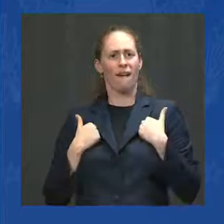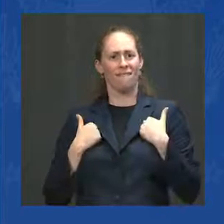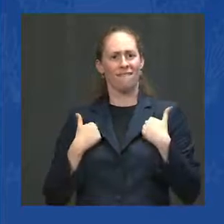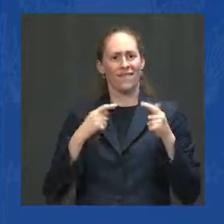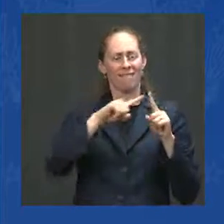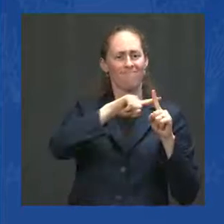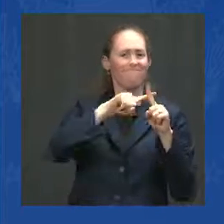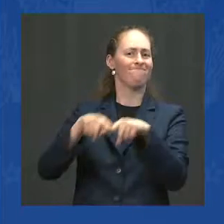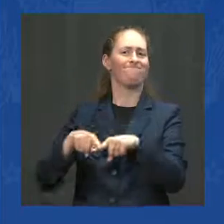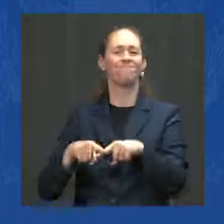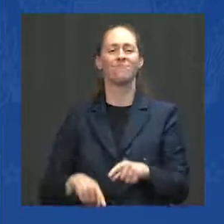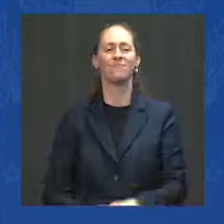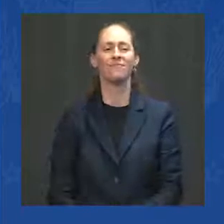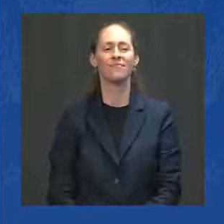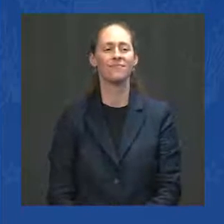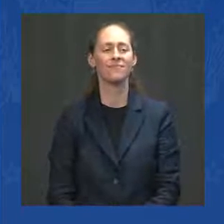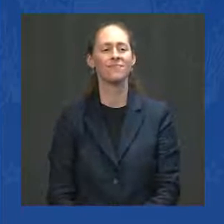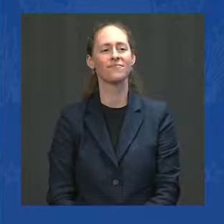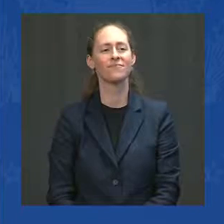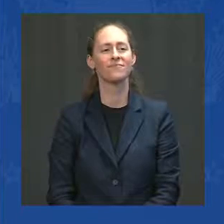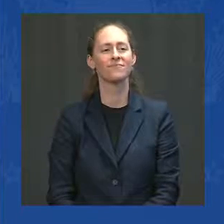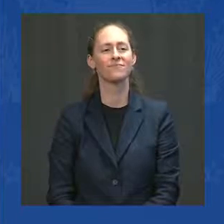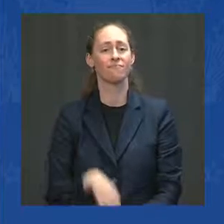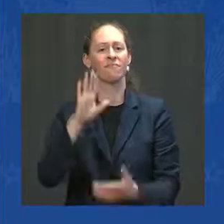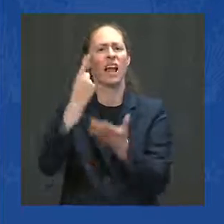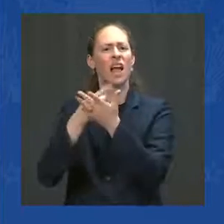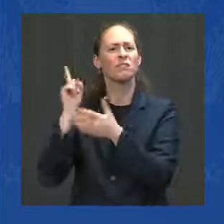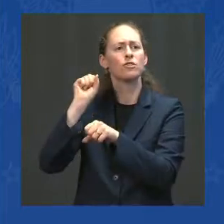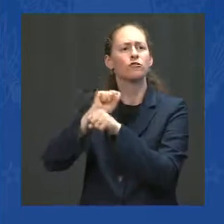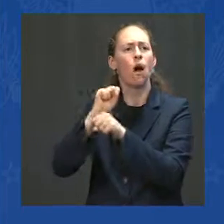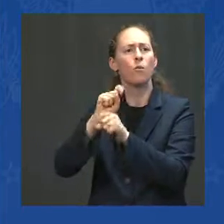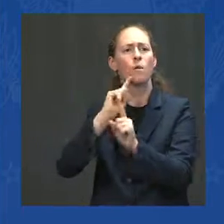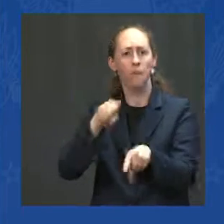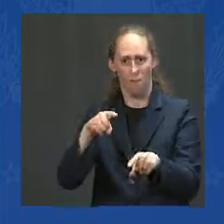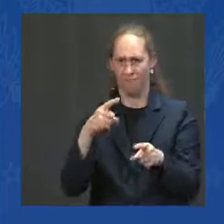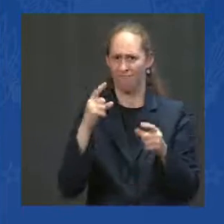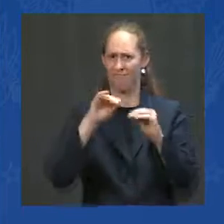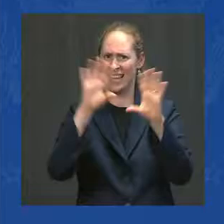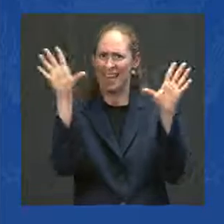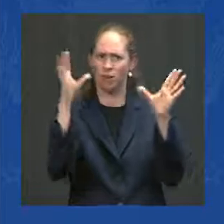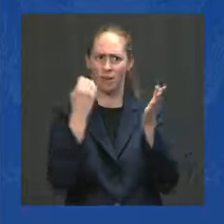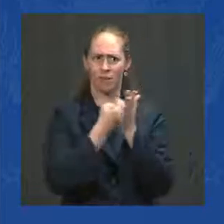As last week's job report shows, our economy is recovering at a record rate.